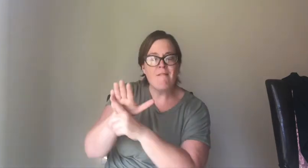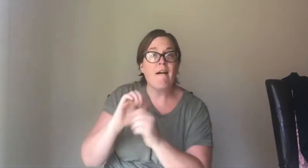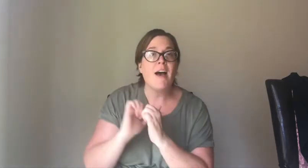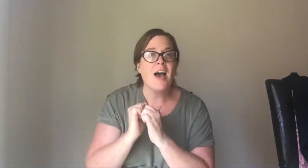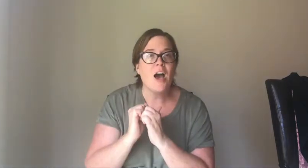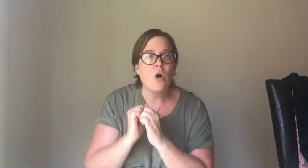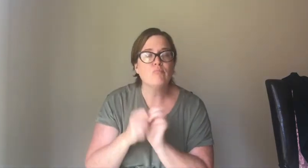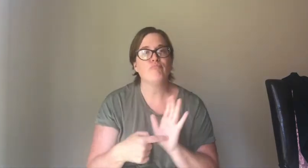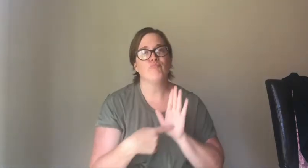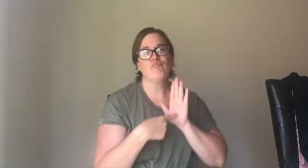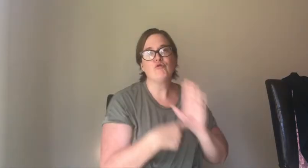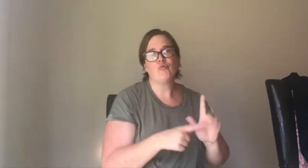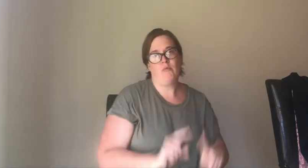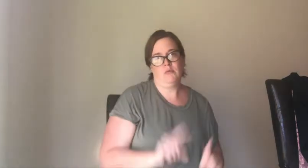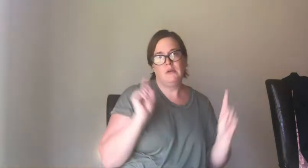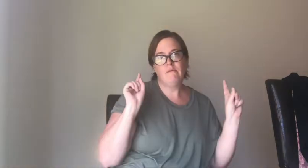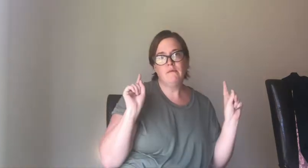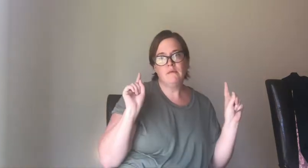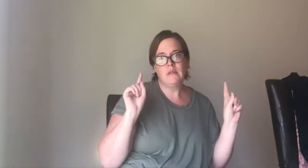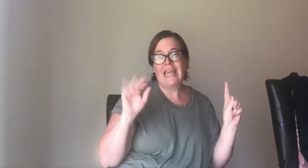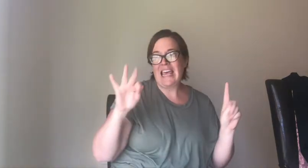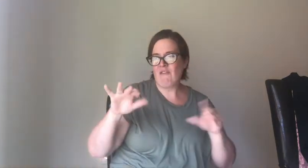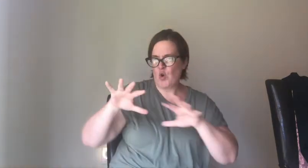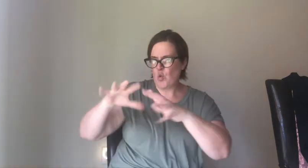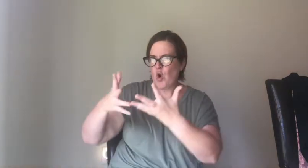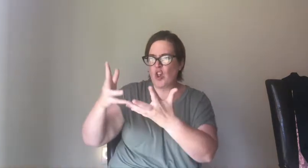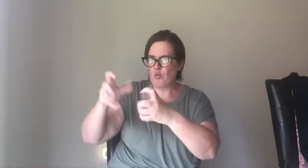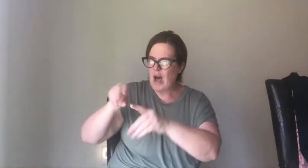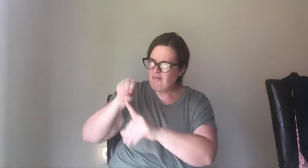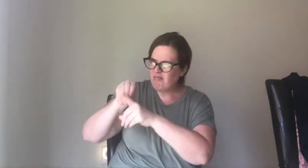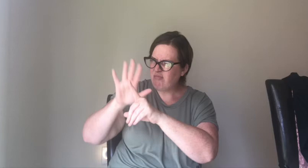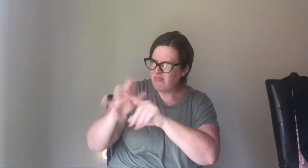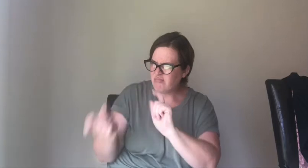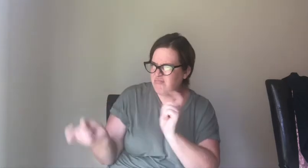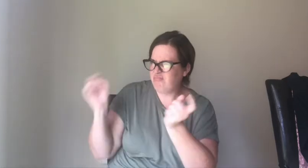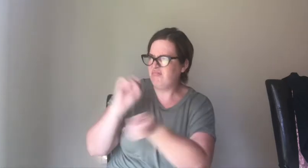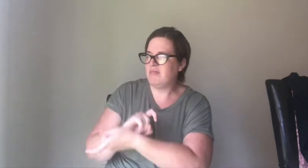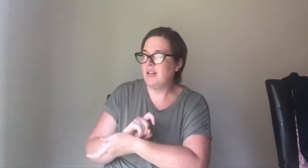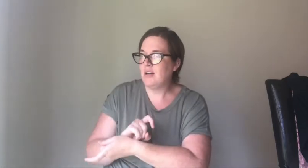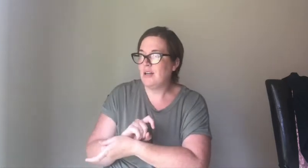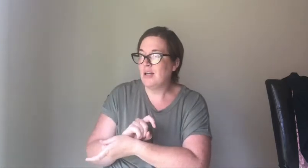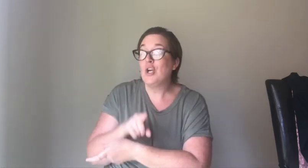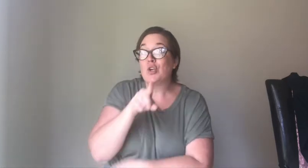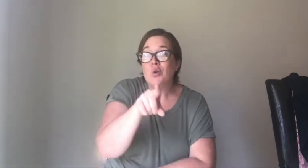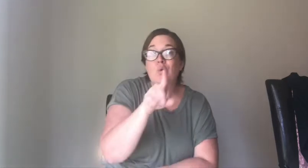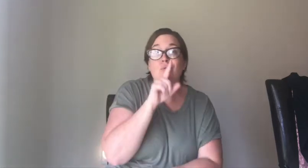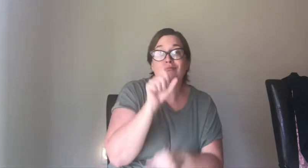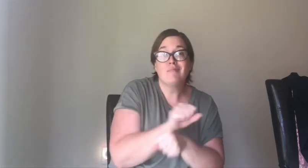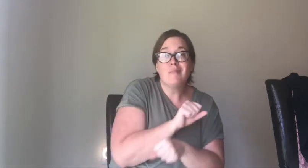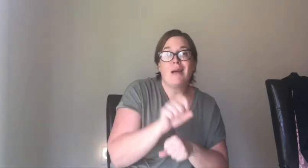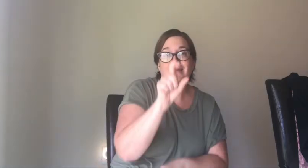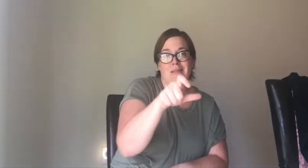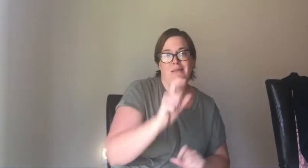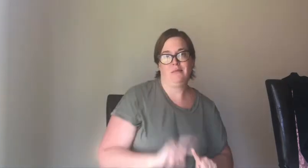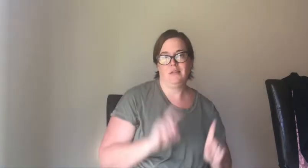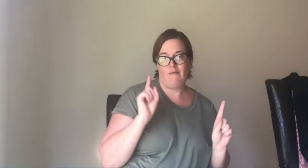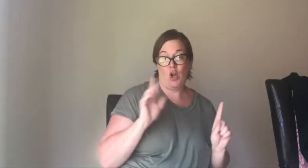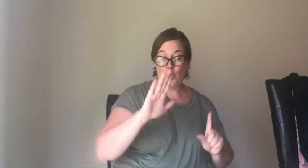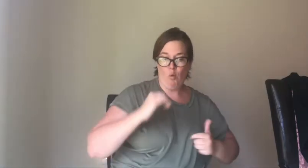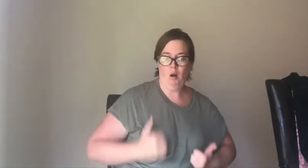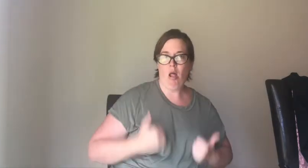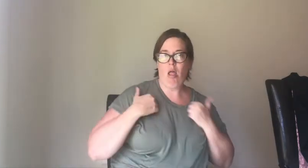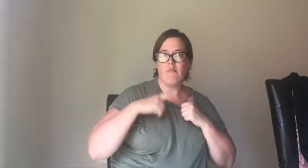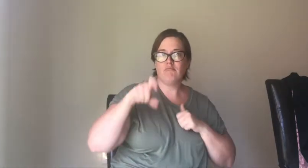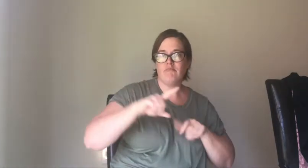and he rescues people who are not afraid to be different. So here's the point of the story. What are we supposed to do with this? Okay, I hear this